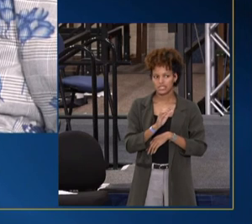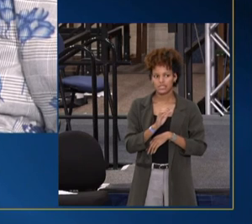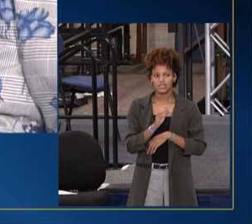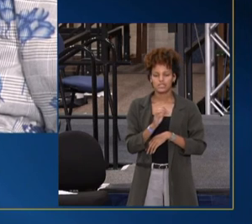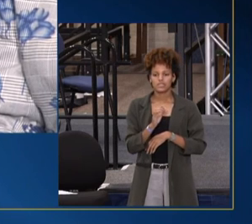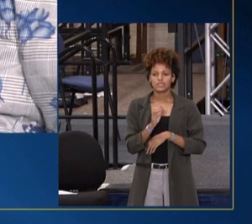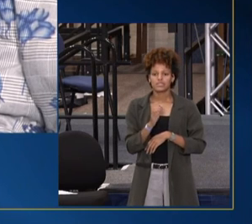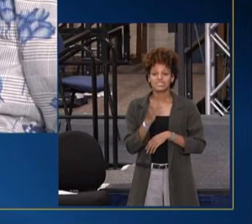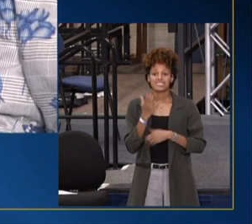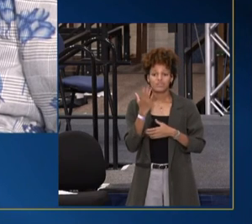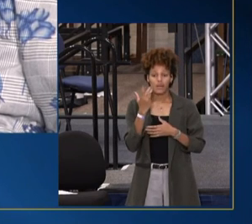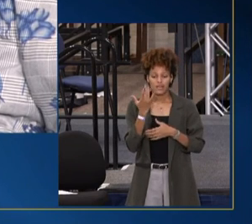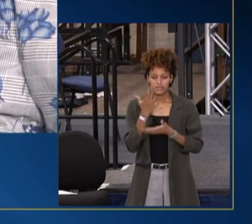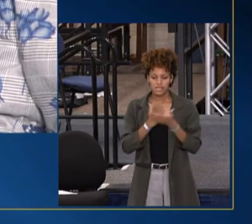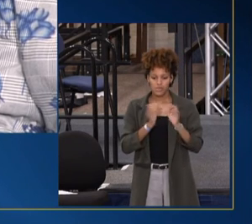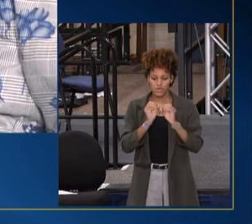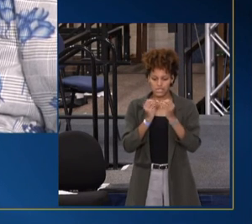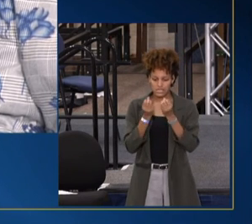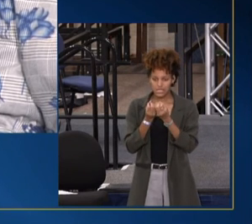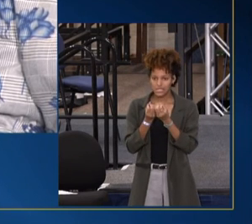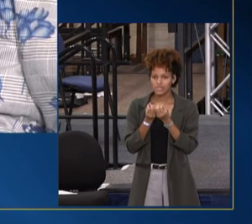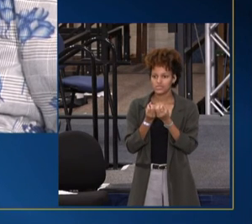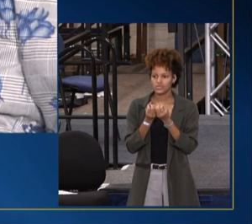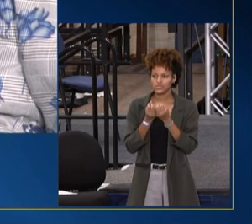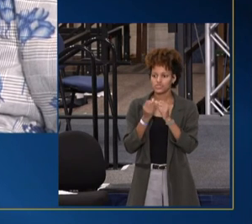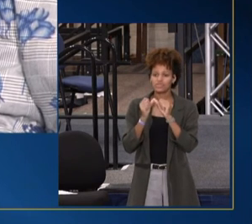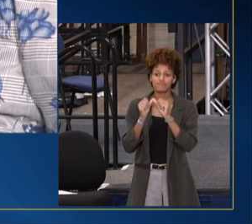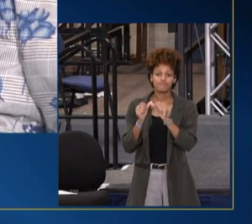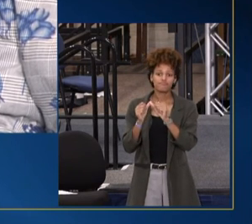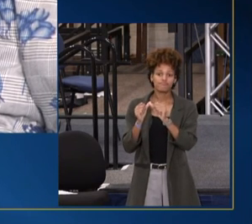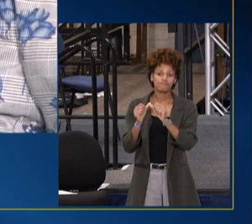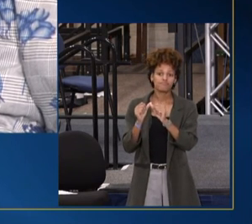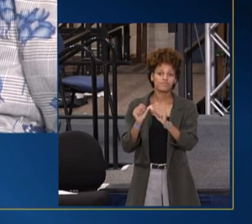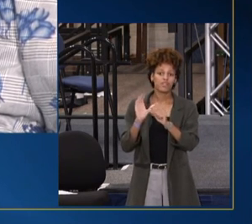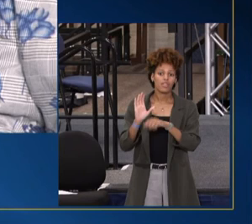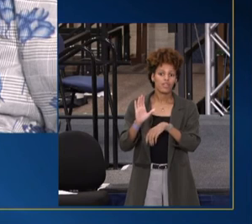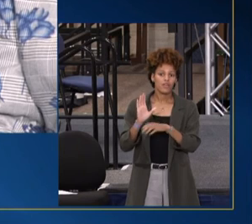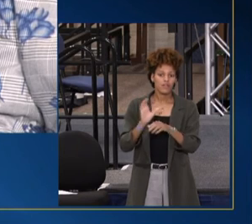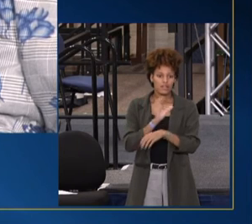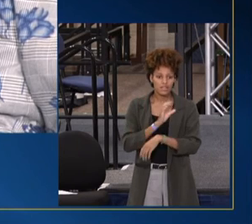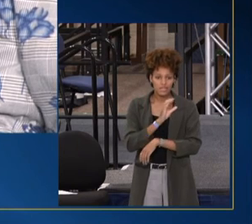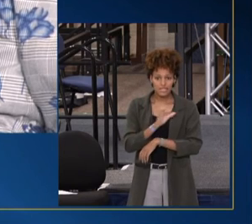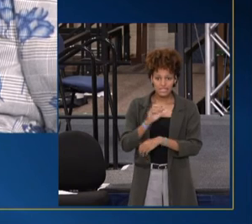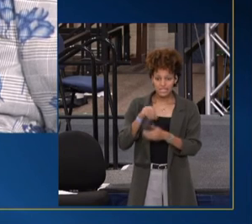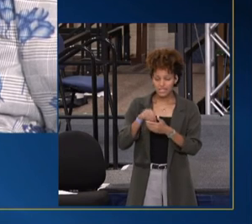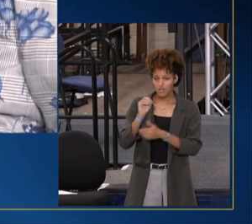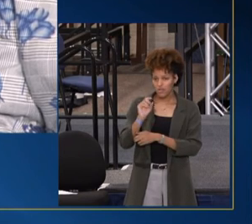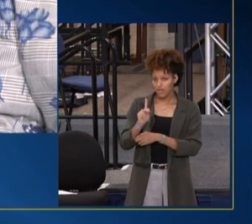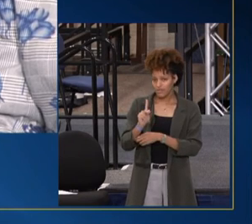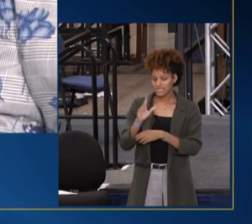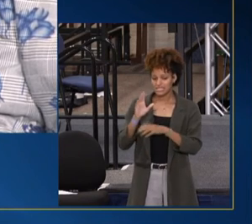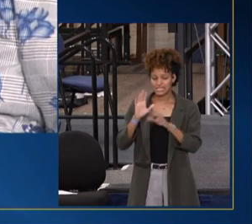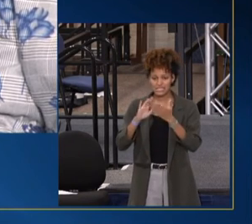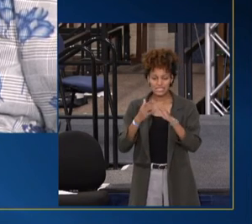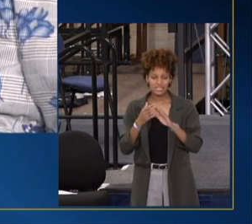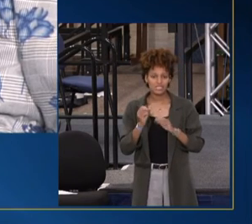Some of the organizations were able to maintain their clinics there in Oklahoma City or in Oklahoma,